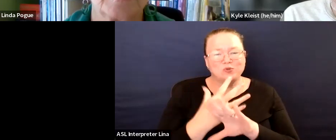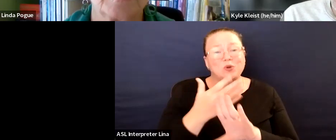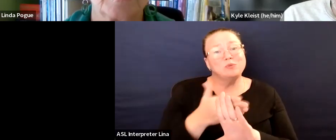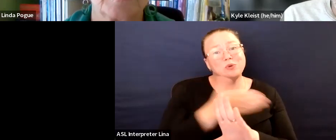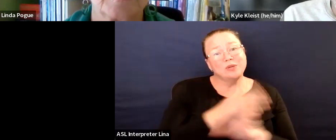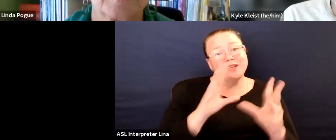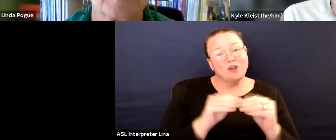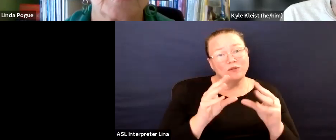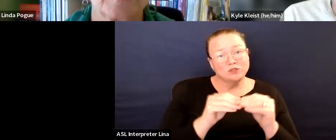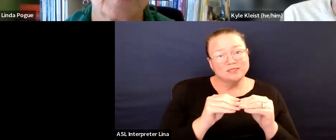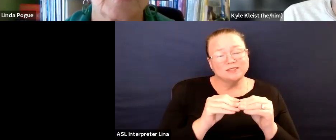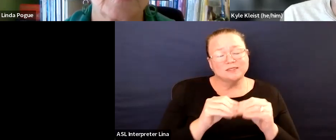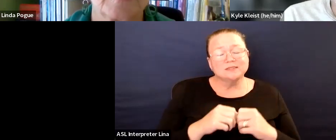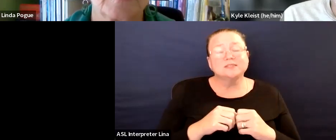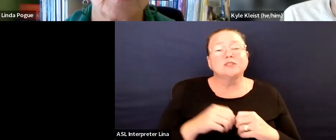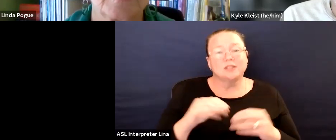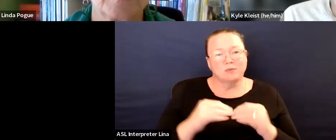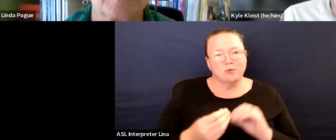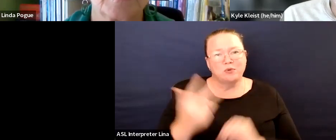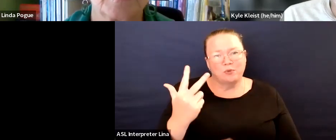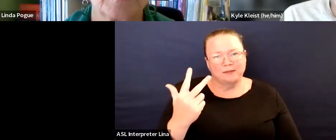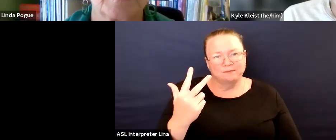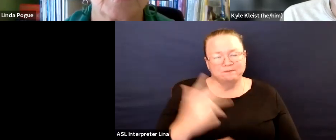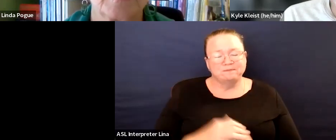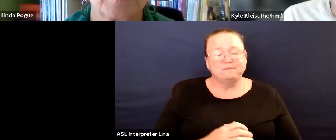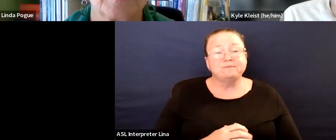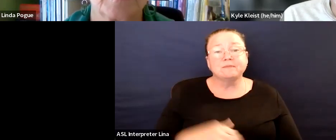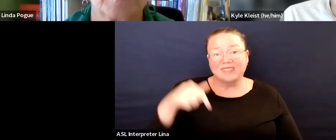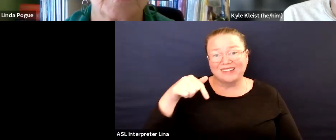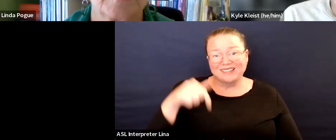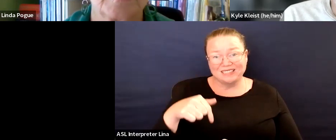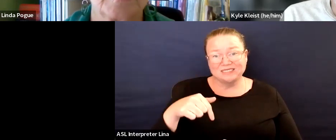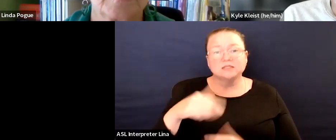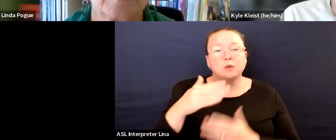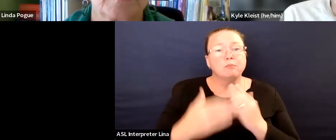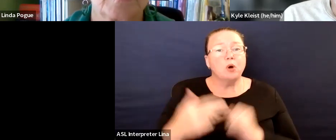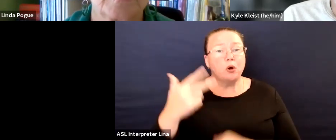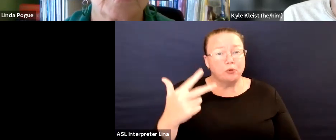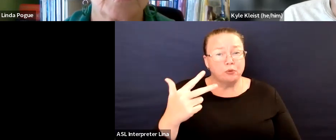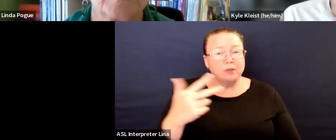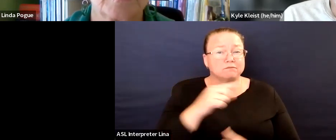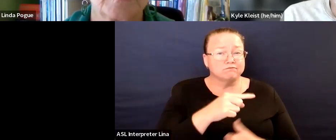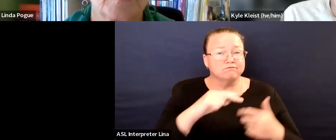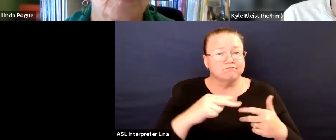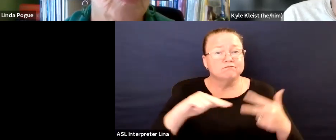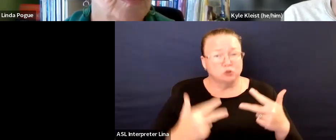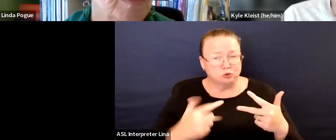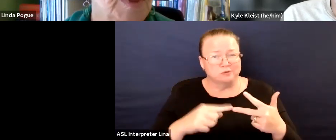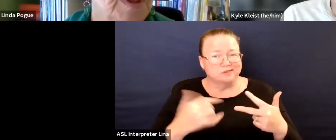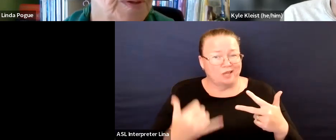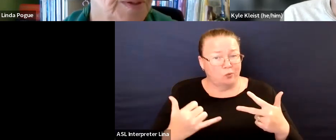pre-conference session 3. This is a part 3 series. We hope you